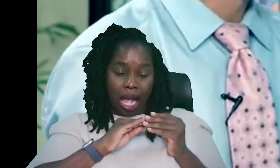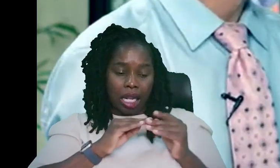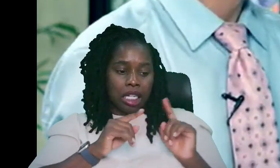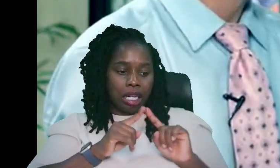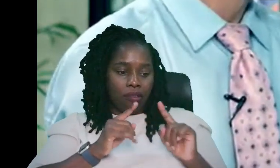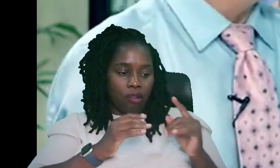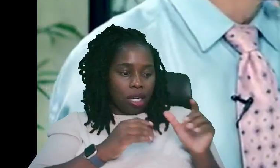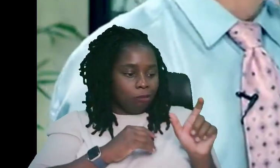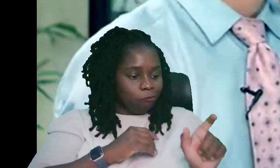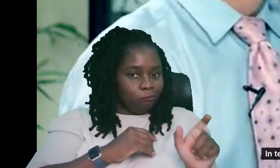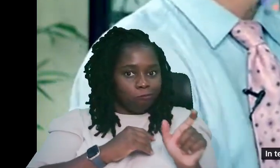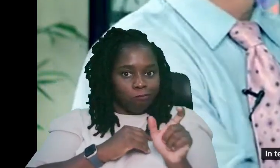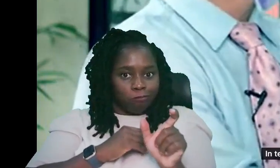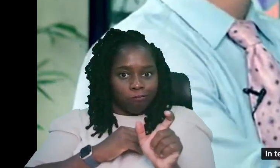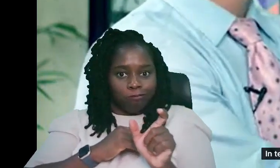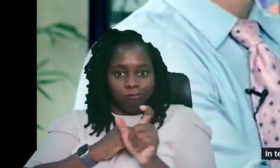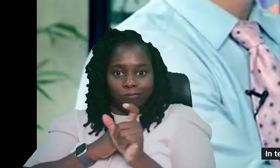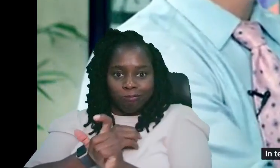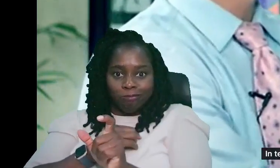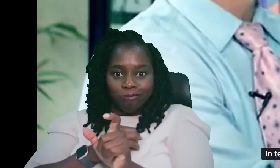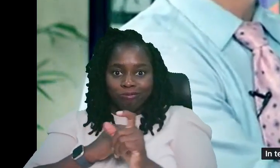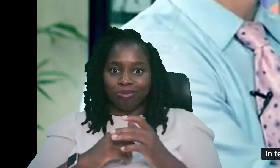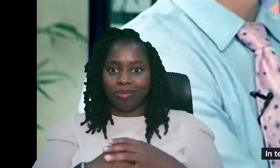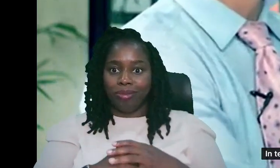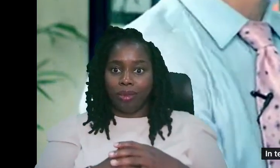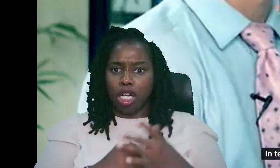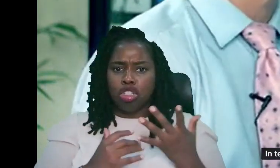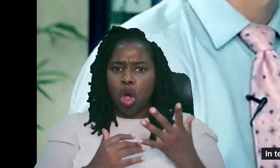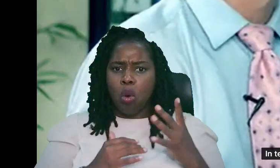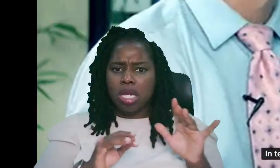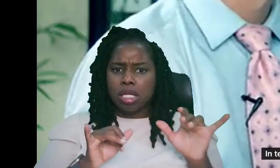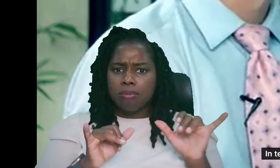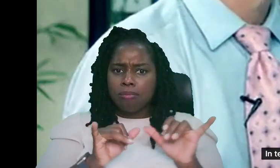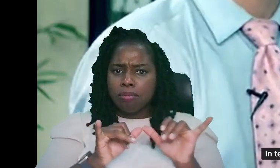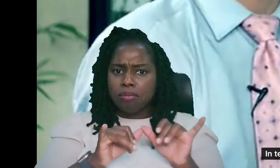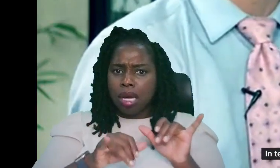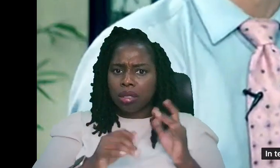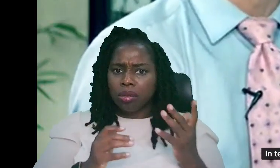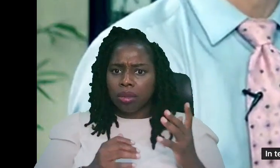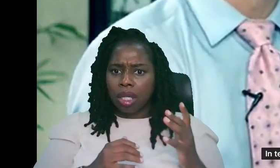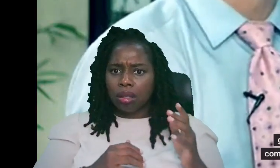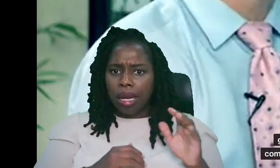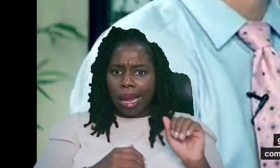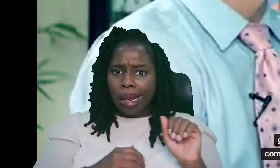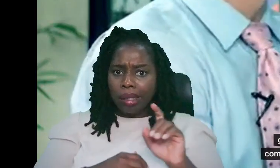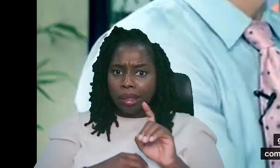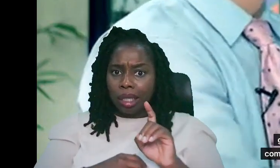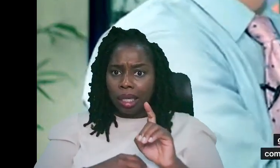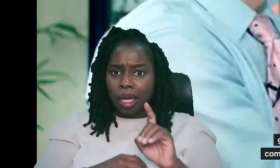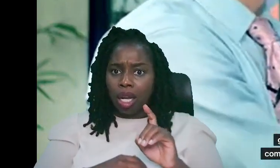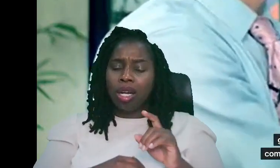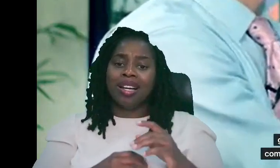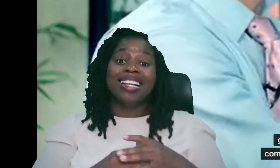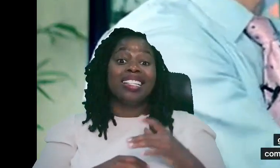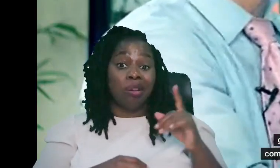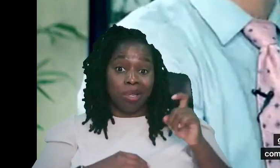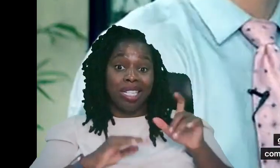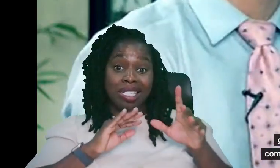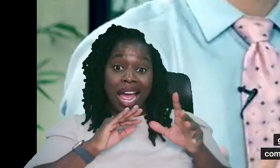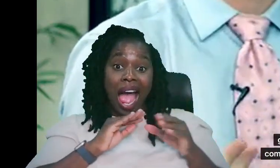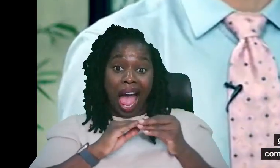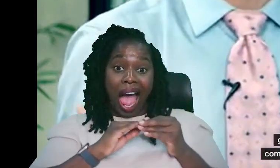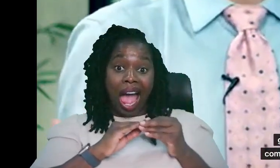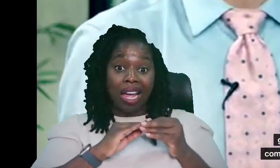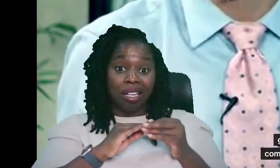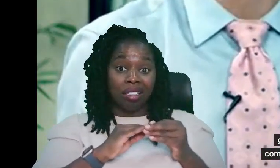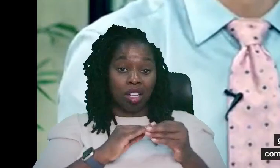segments. So what is the length of AD in terms of x? Well, that means that we're going to need to add the different components